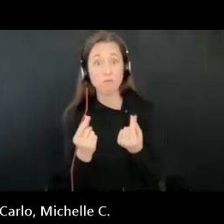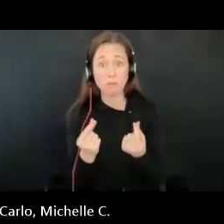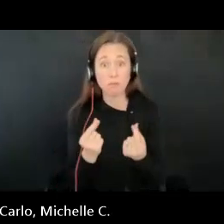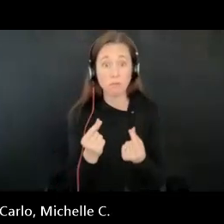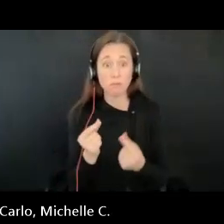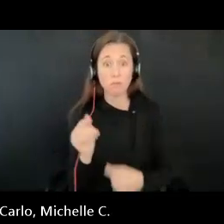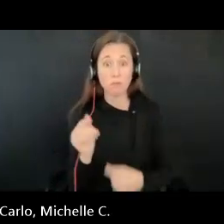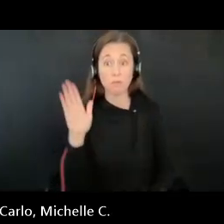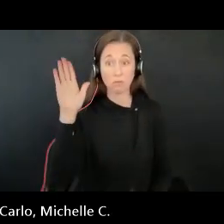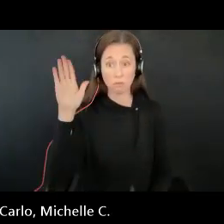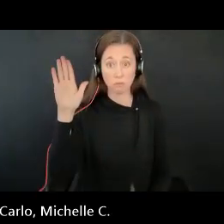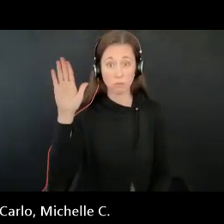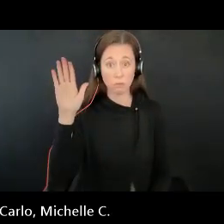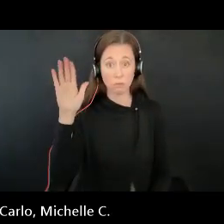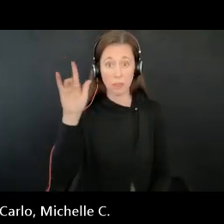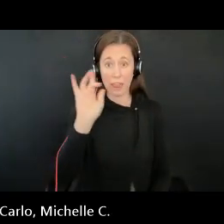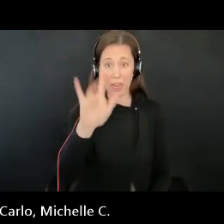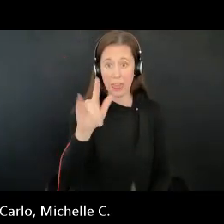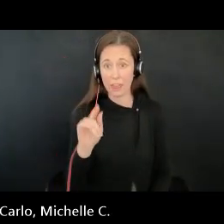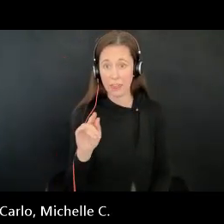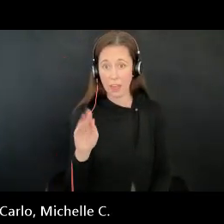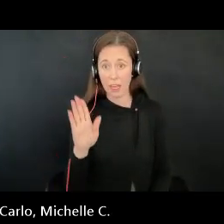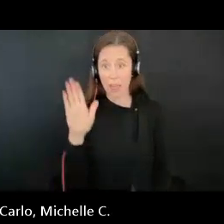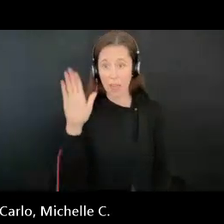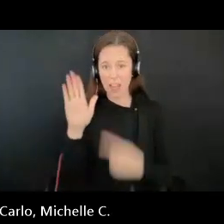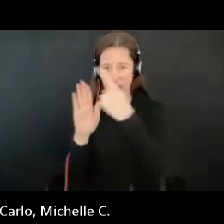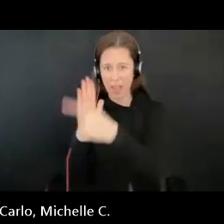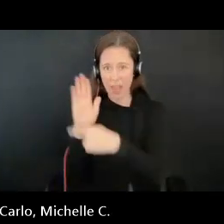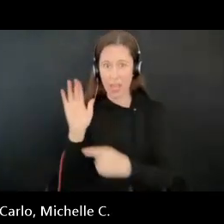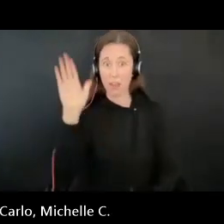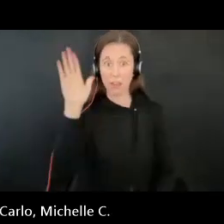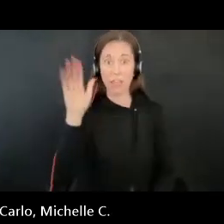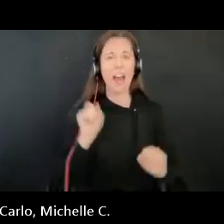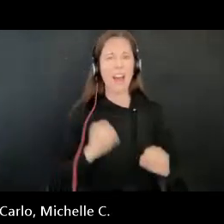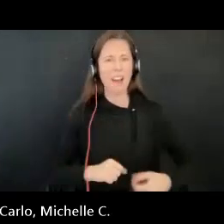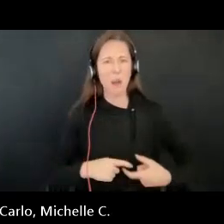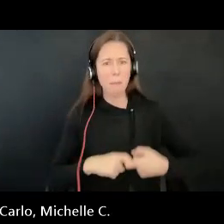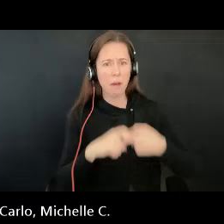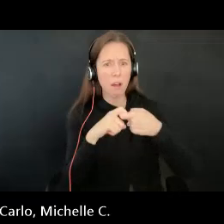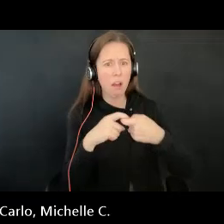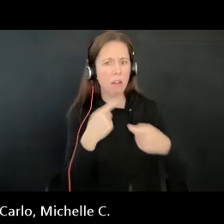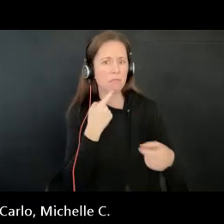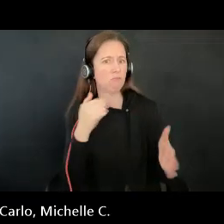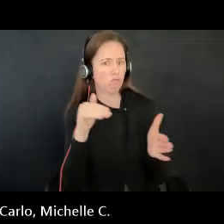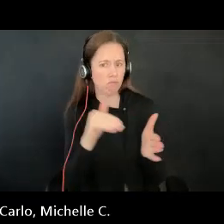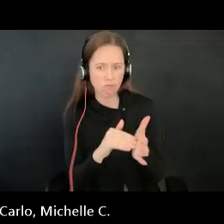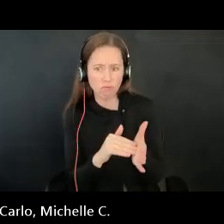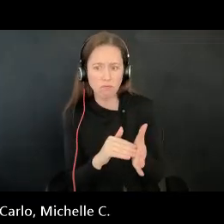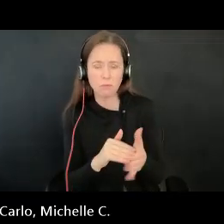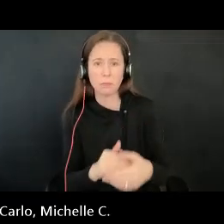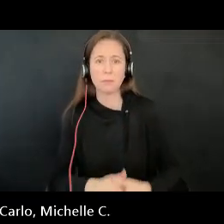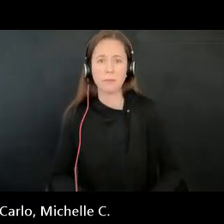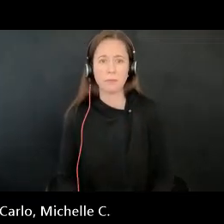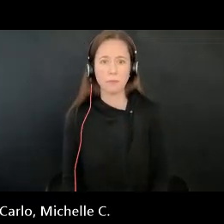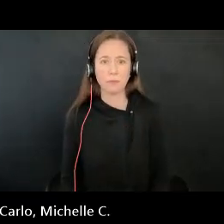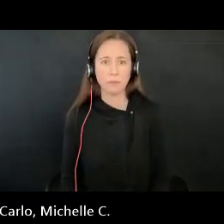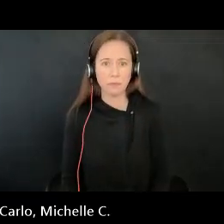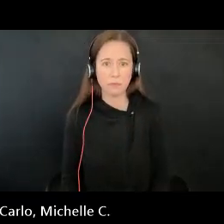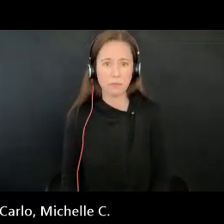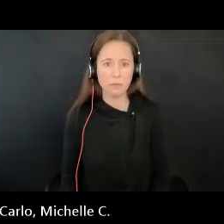raise your hand virtually. That can pause me and I can reiterate something that I said. But I do ask that we hold questions to the